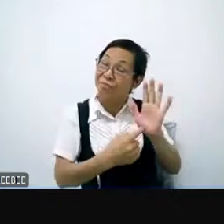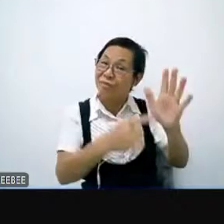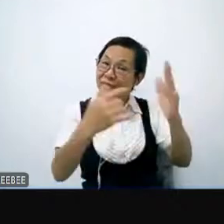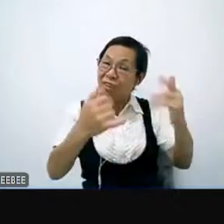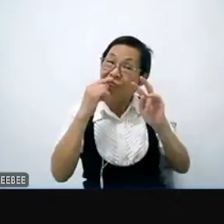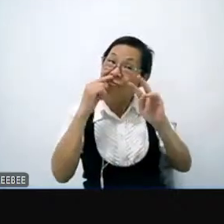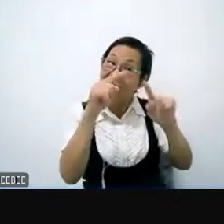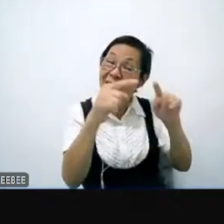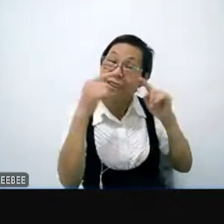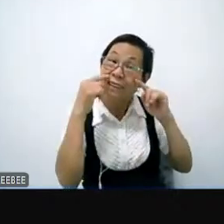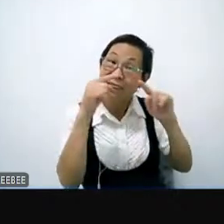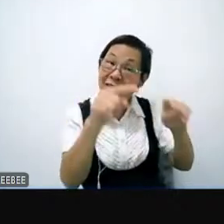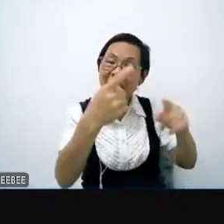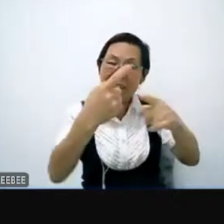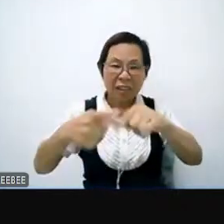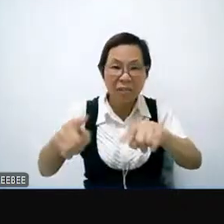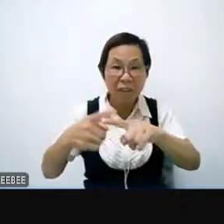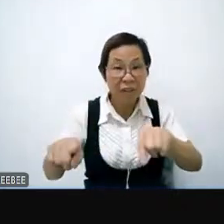different